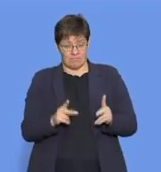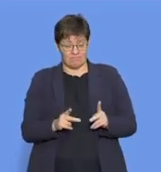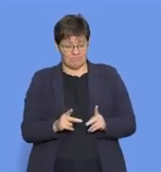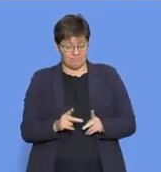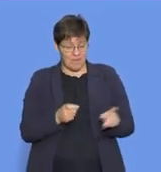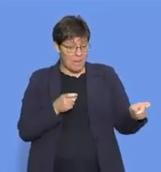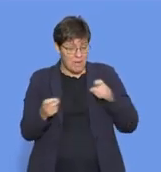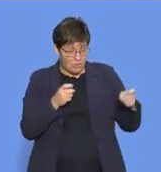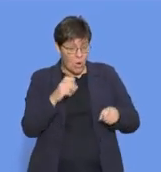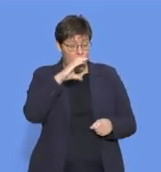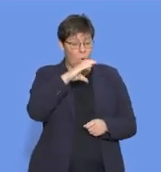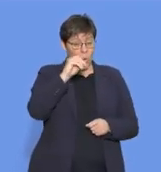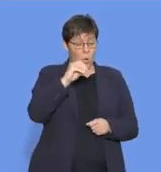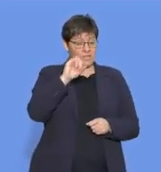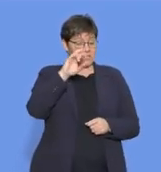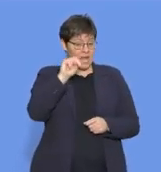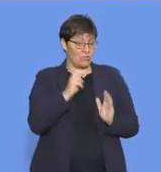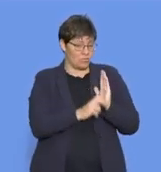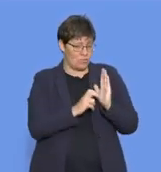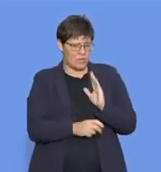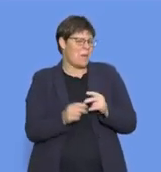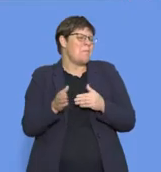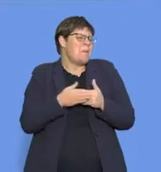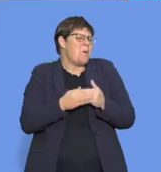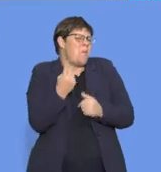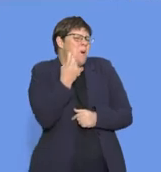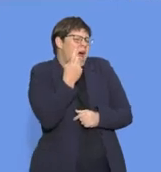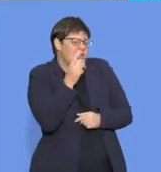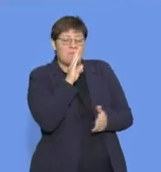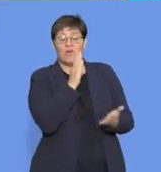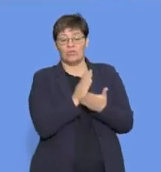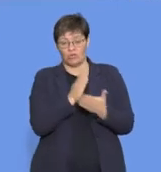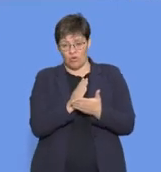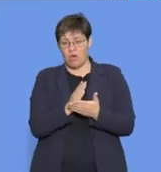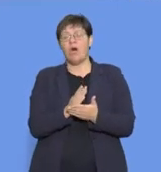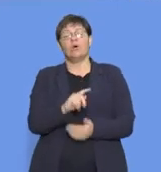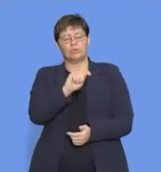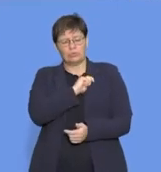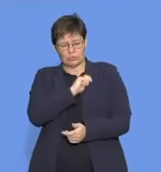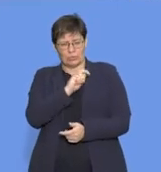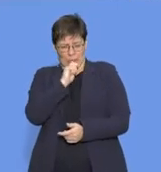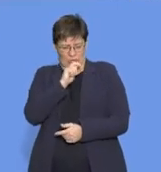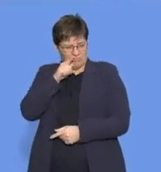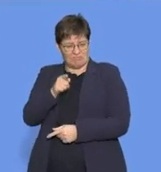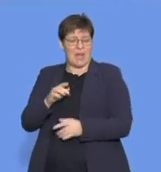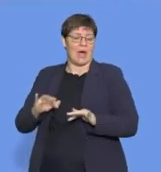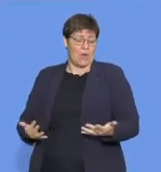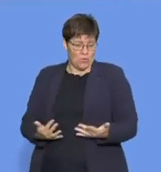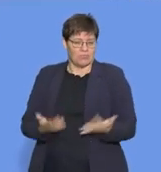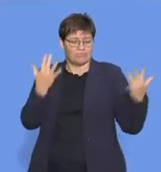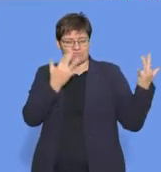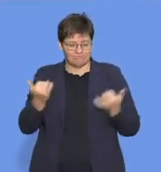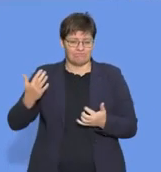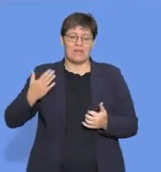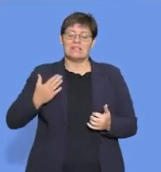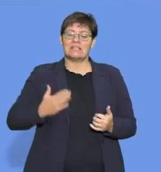Okay, I hope you're managing with the cosine rule. Let's do one more just to make sure we definitely know how to use the cosine rule